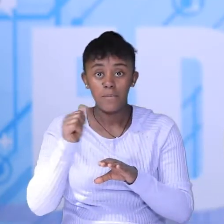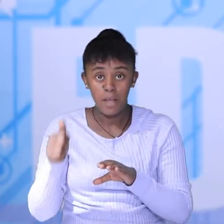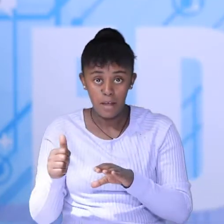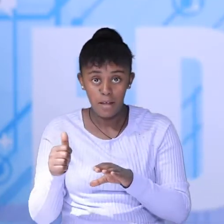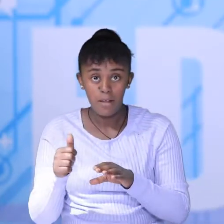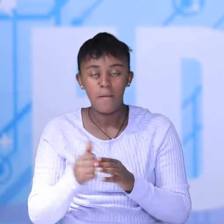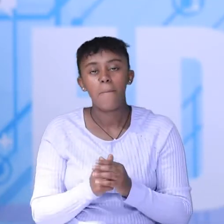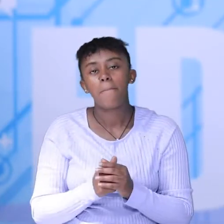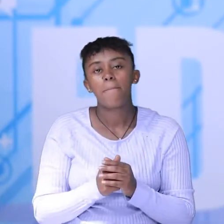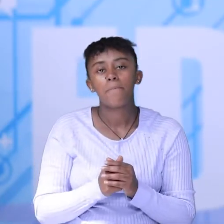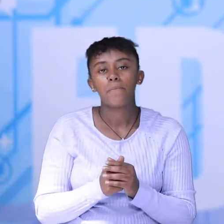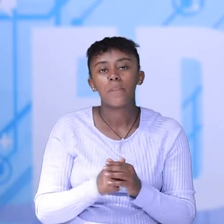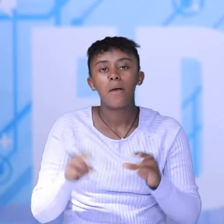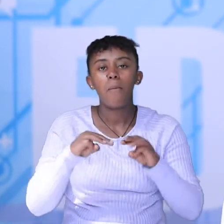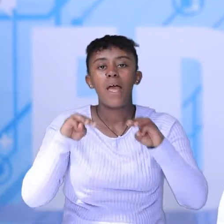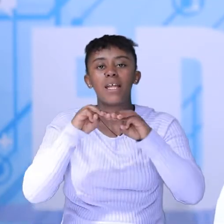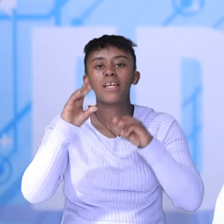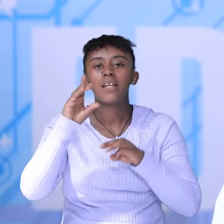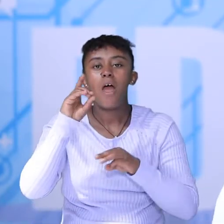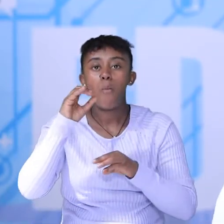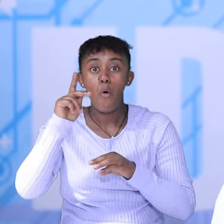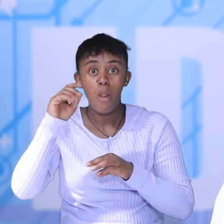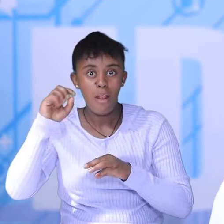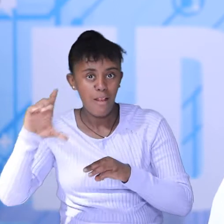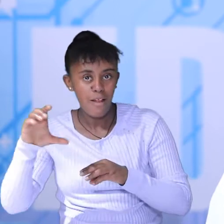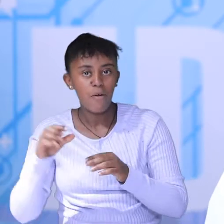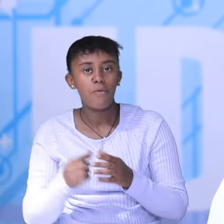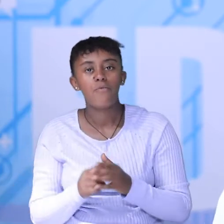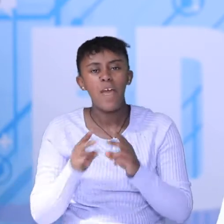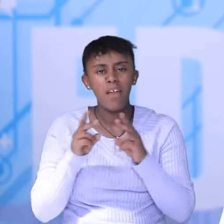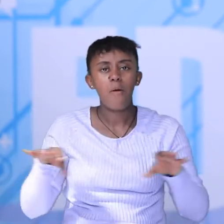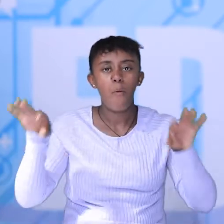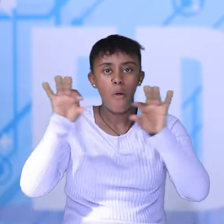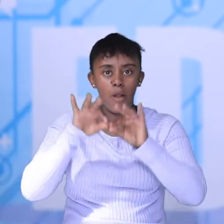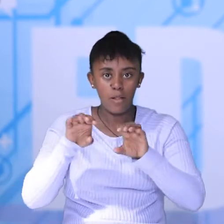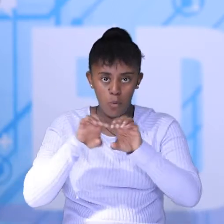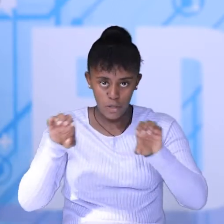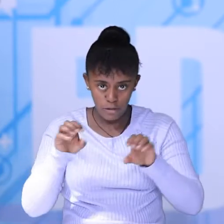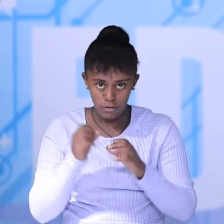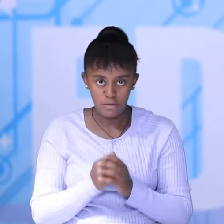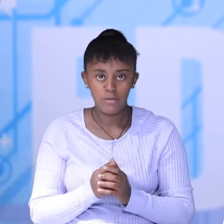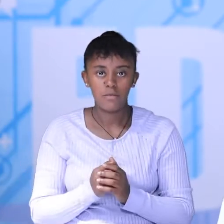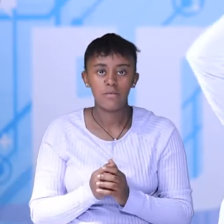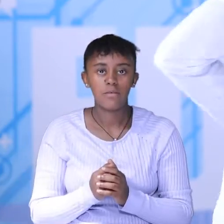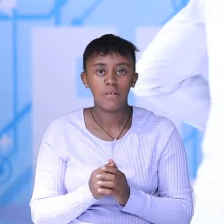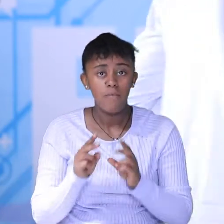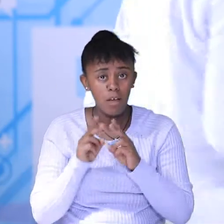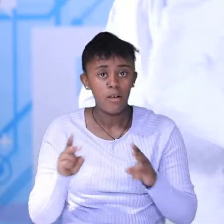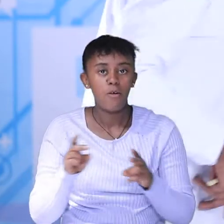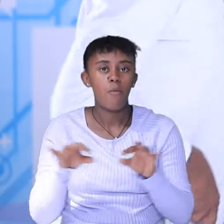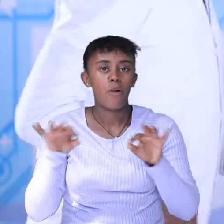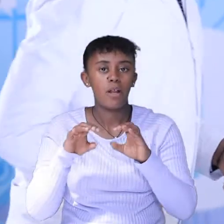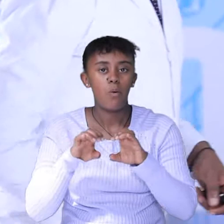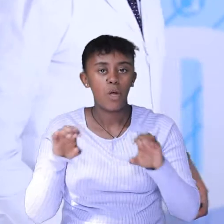mentioned above. It's known to be magnetic dipole moment. So we have a very important equation. Very